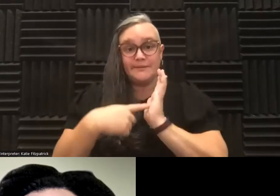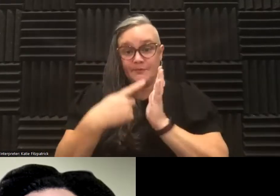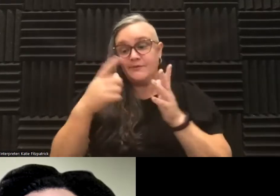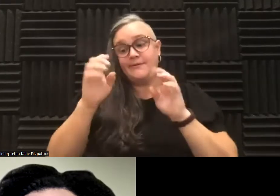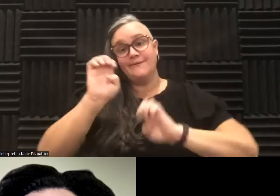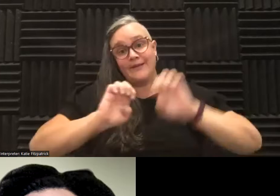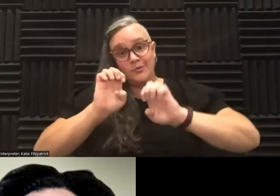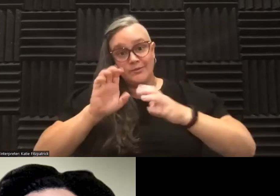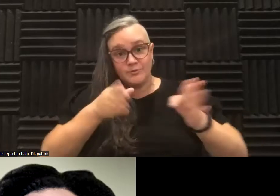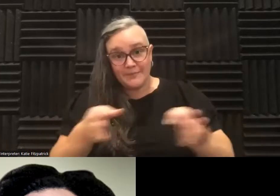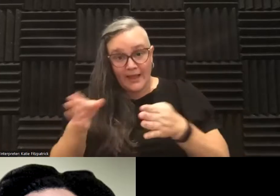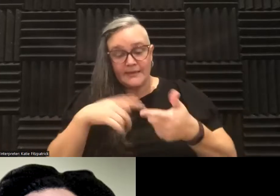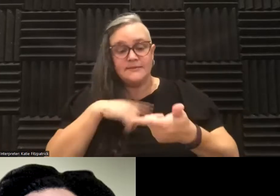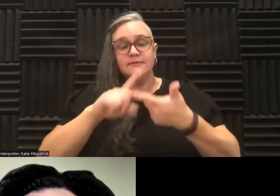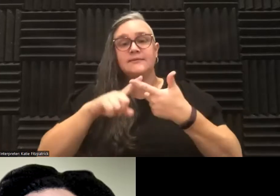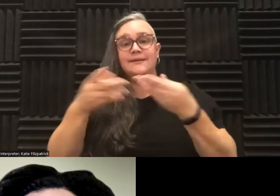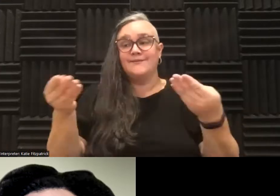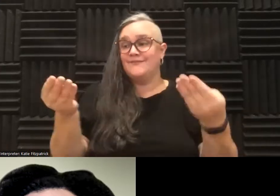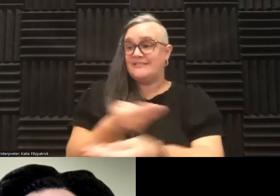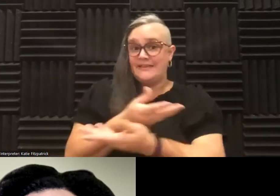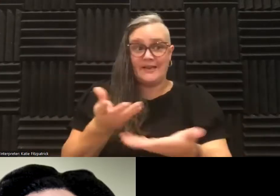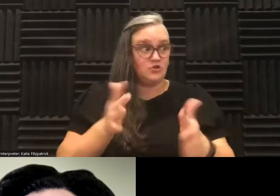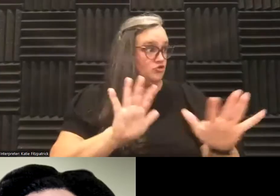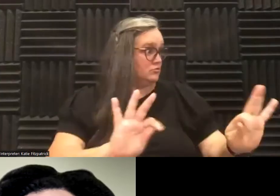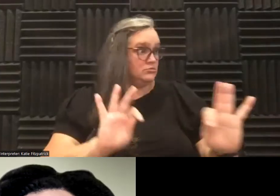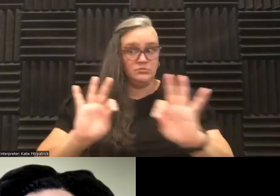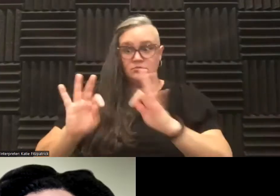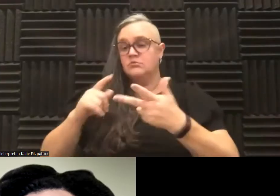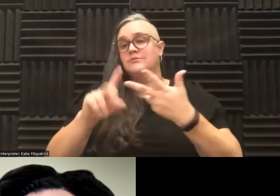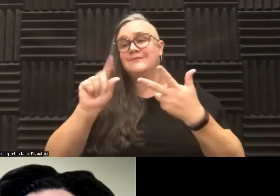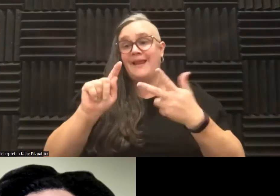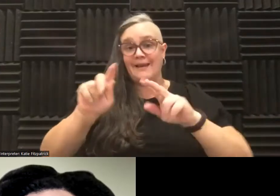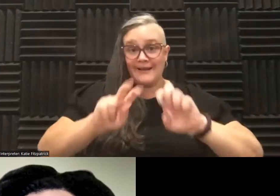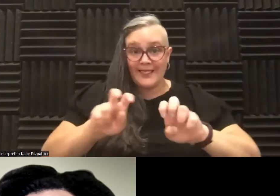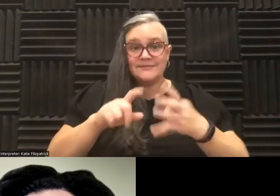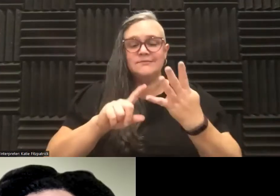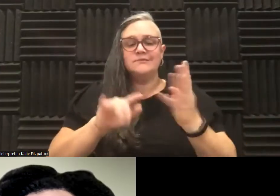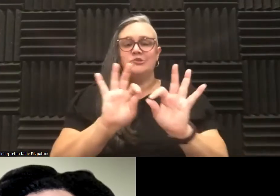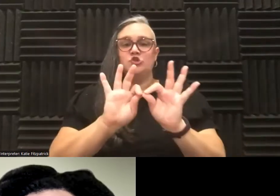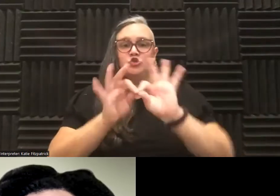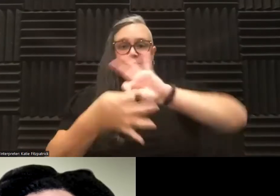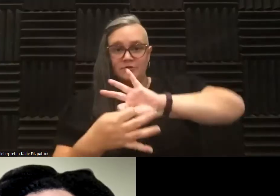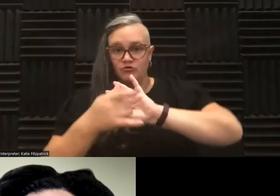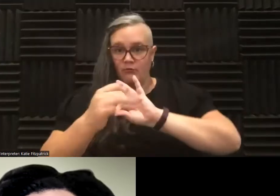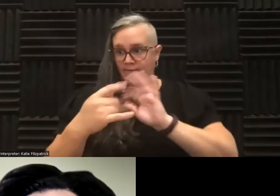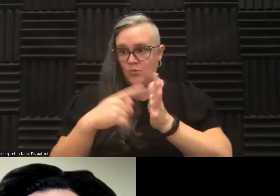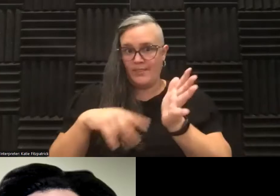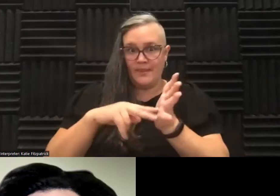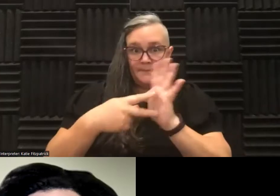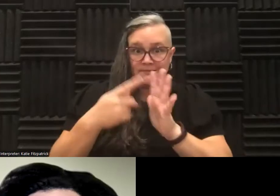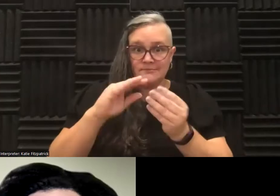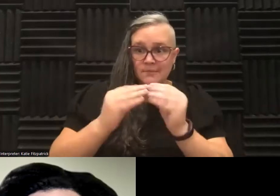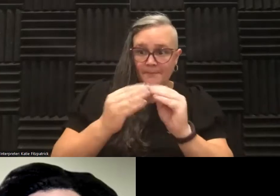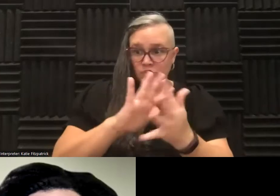planning, facilitation, data analysis and interpretation, and report writing. Her areas of